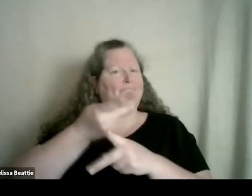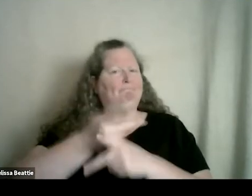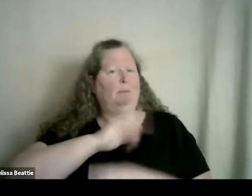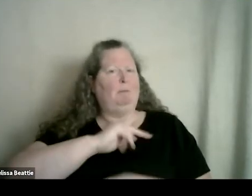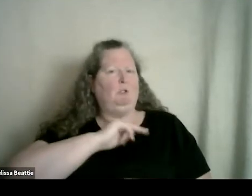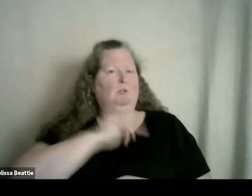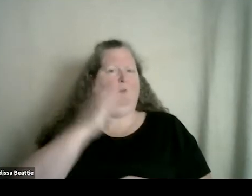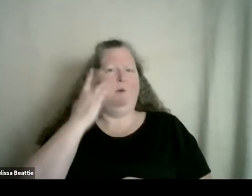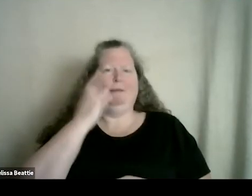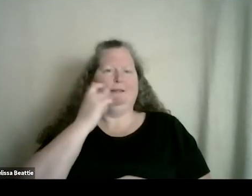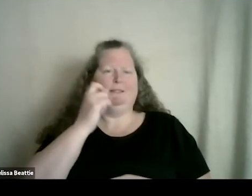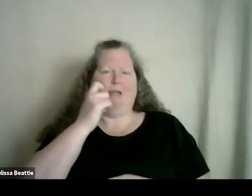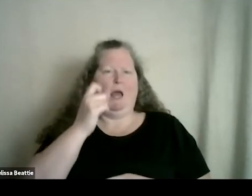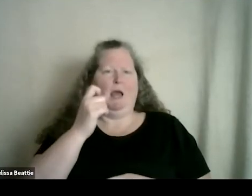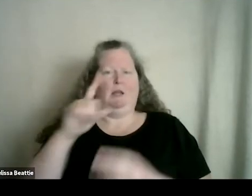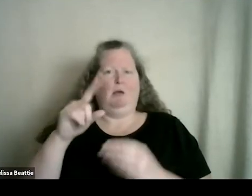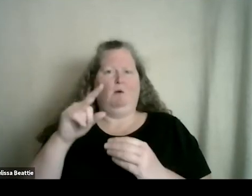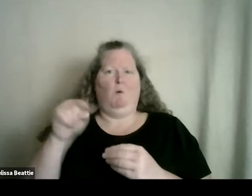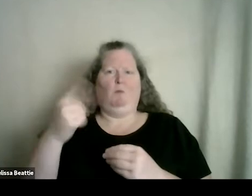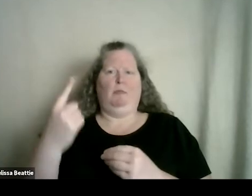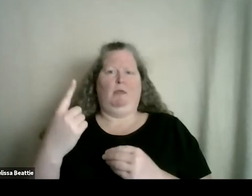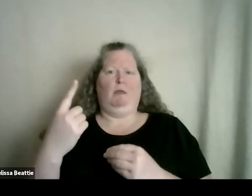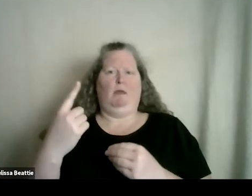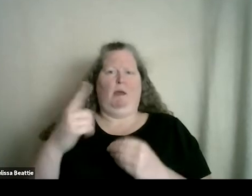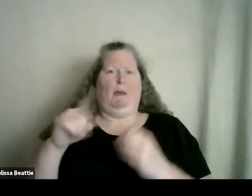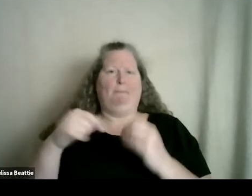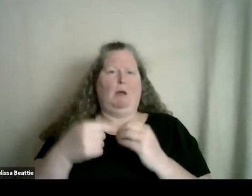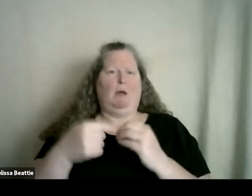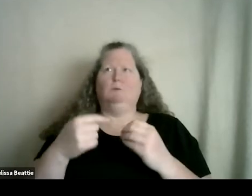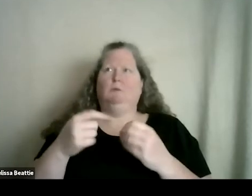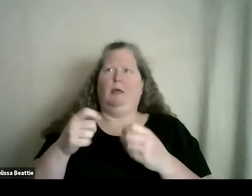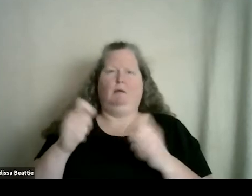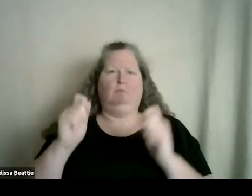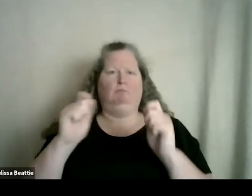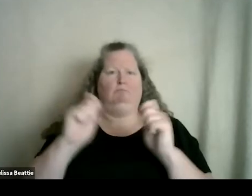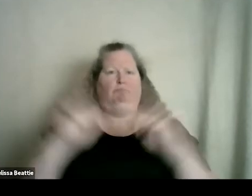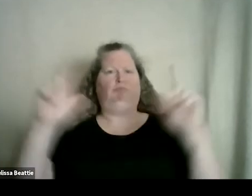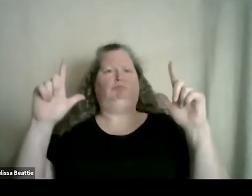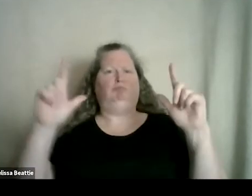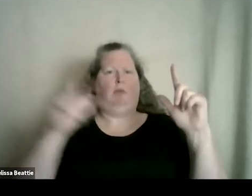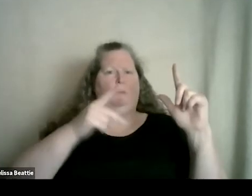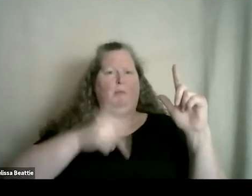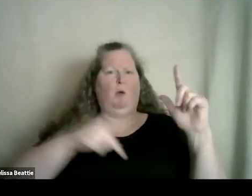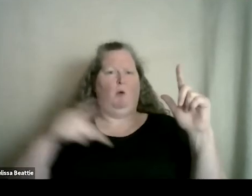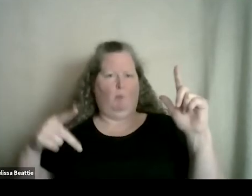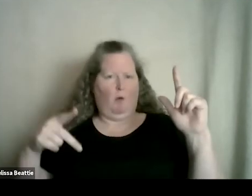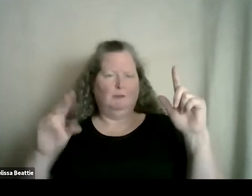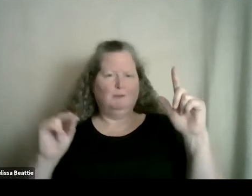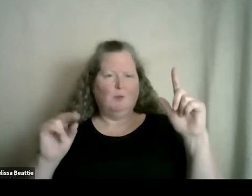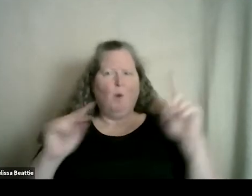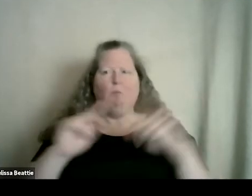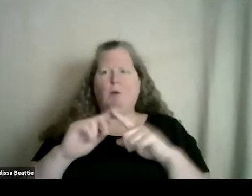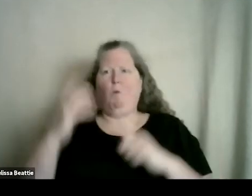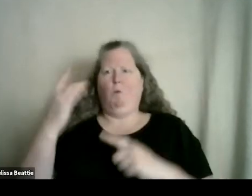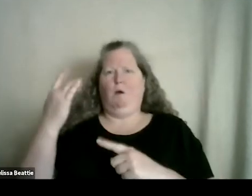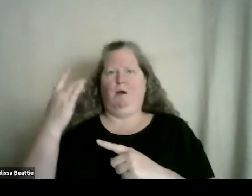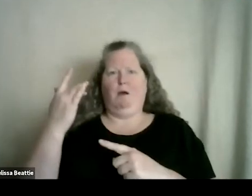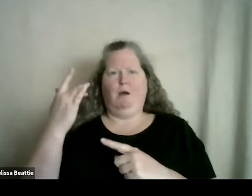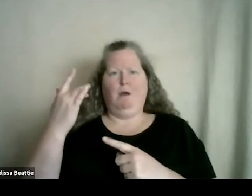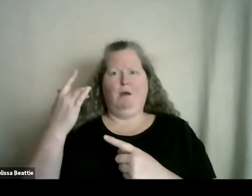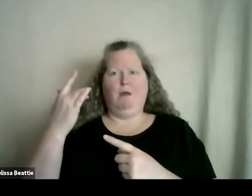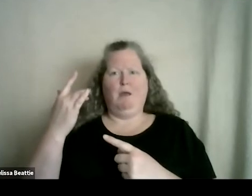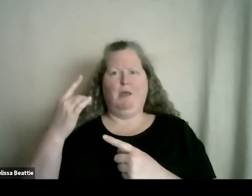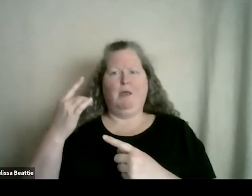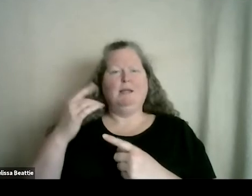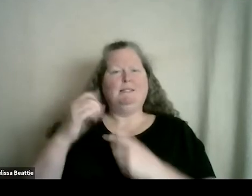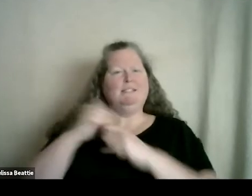it's not just about throwing a PowerPoint on a screen. It's about explaining why this matters in business and why does